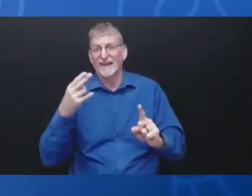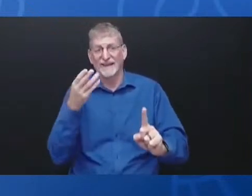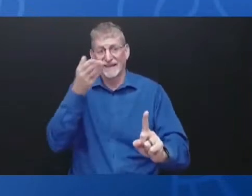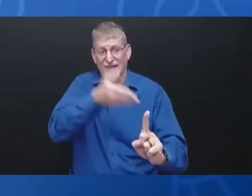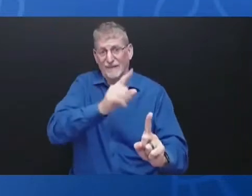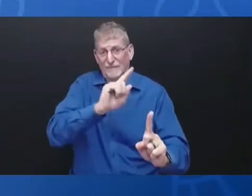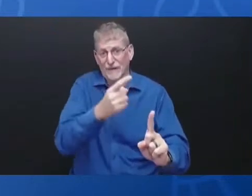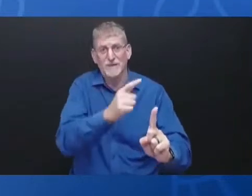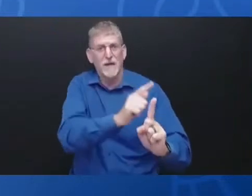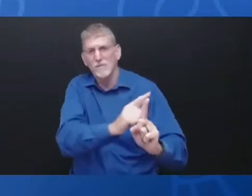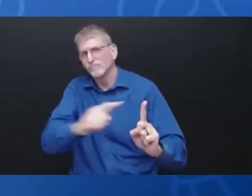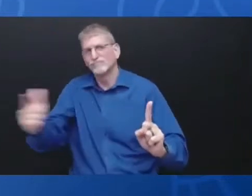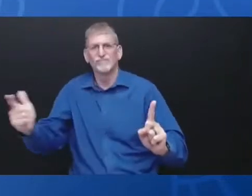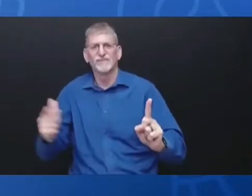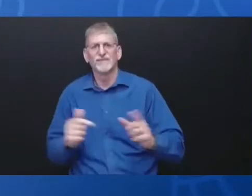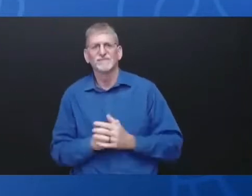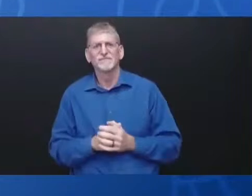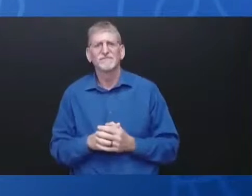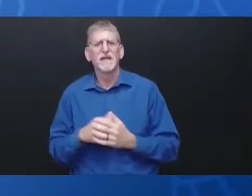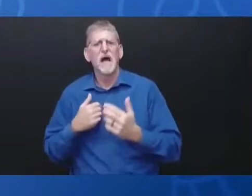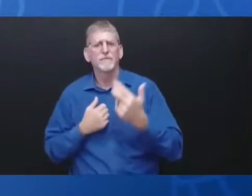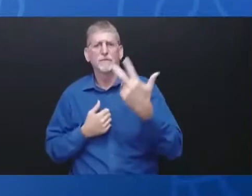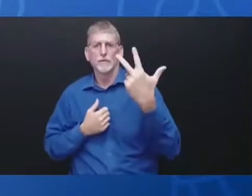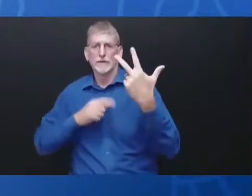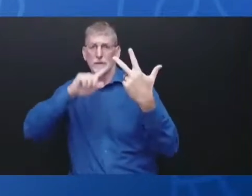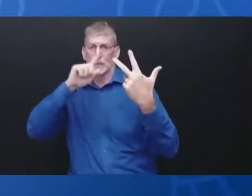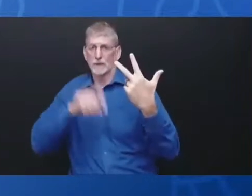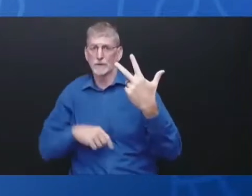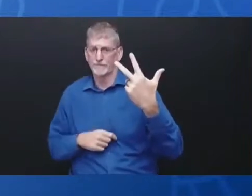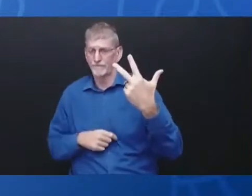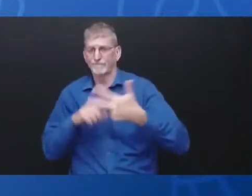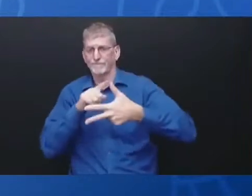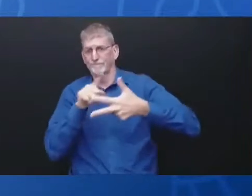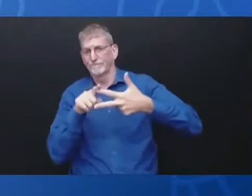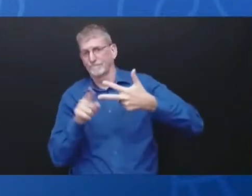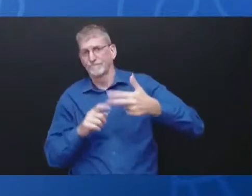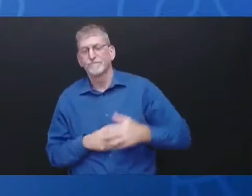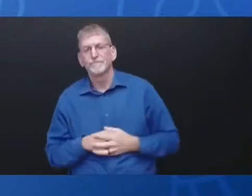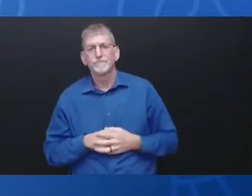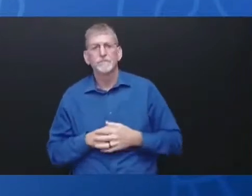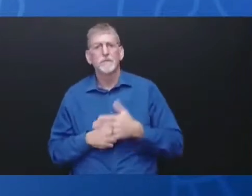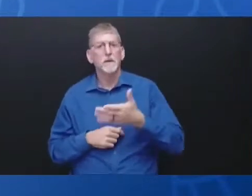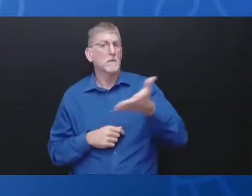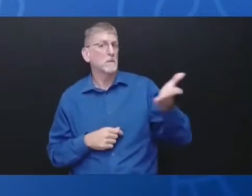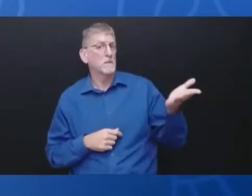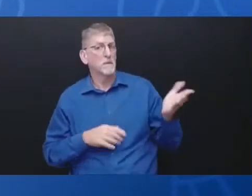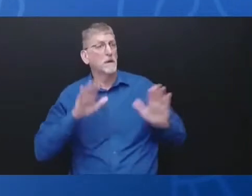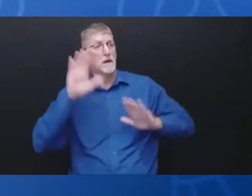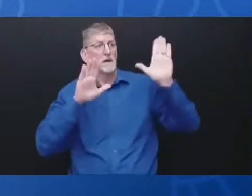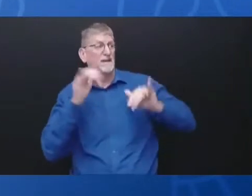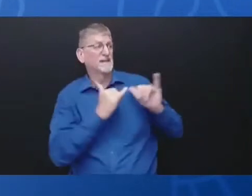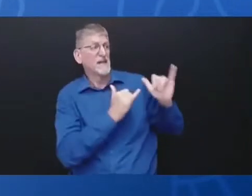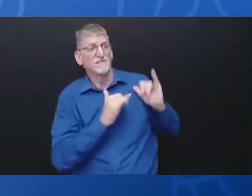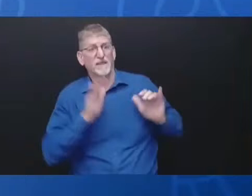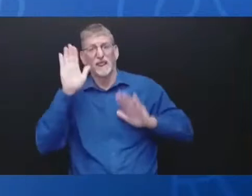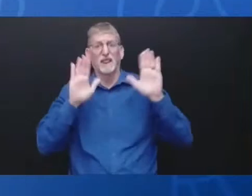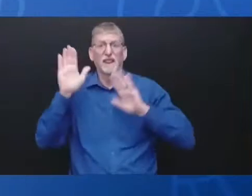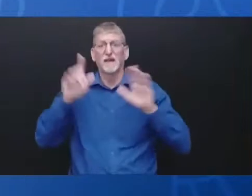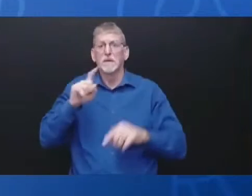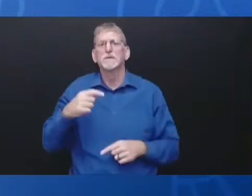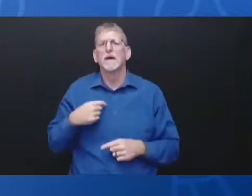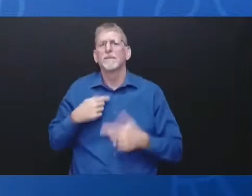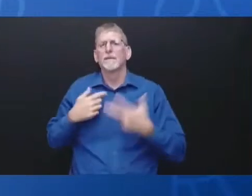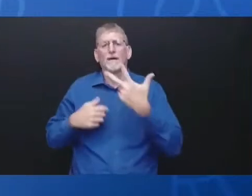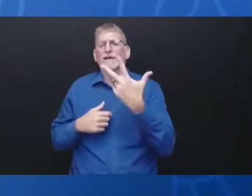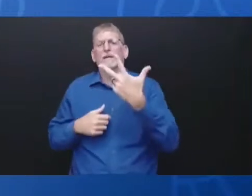but for the sake of my colleagues, and I know there's a lot to ask, I'll break it down to two. They'll be very brief. All right. One, on the South